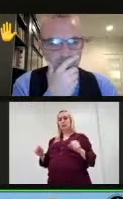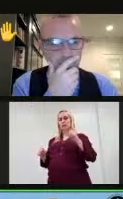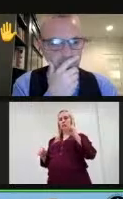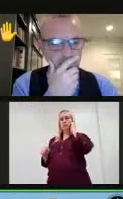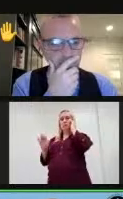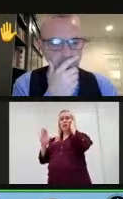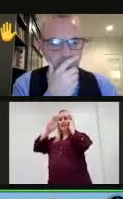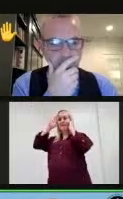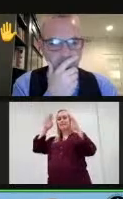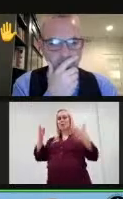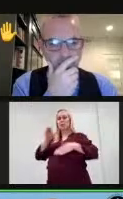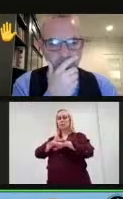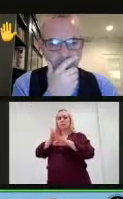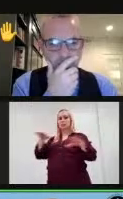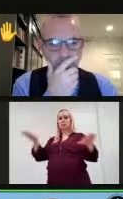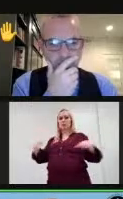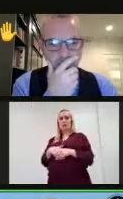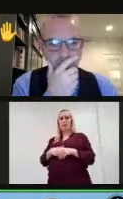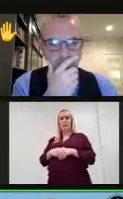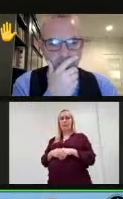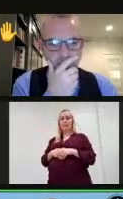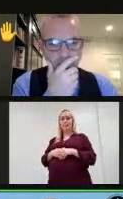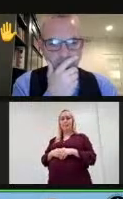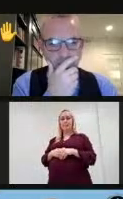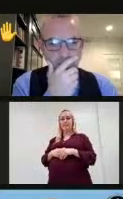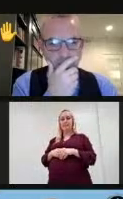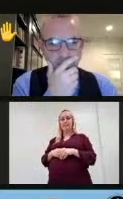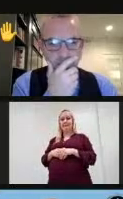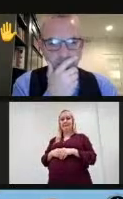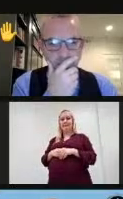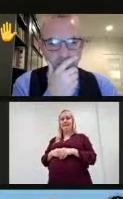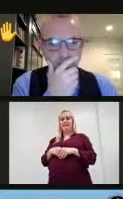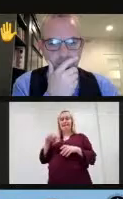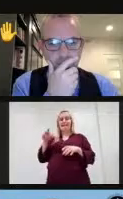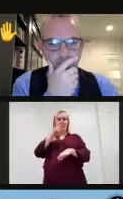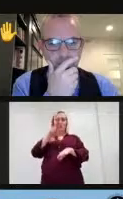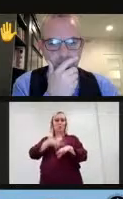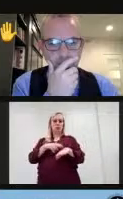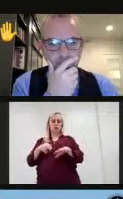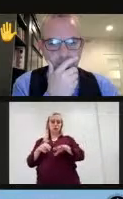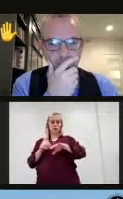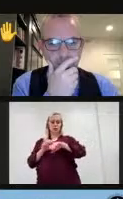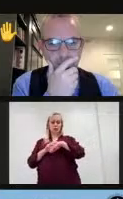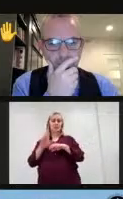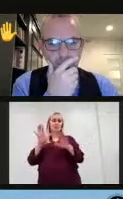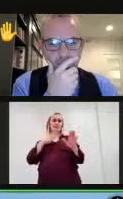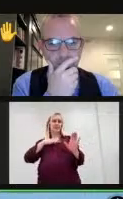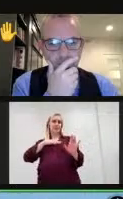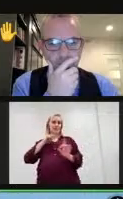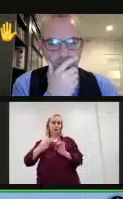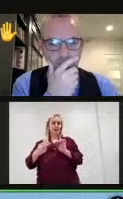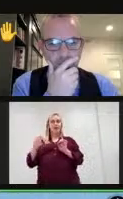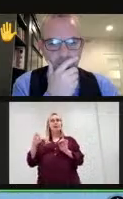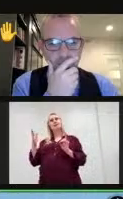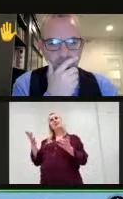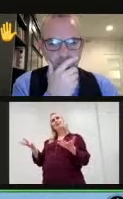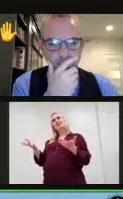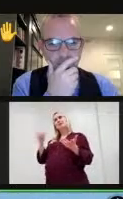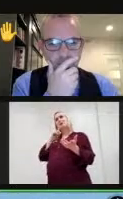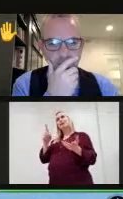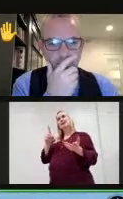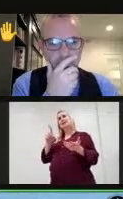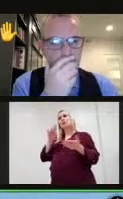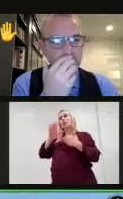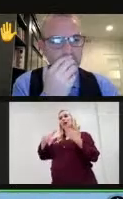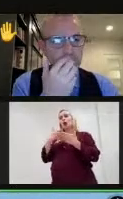focus on the children and their future. Yeah, absolutely. That's how I see it, because then ultimately we are all collaborating